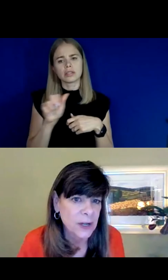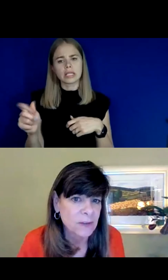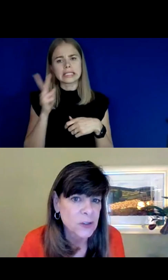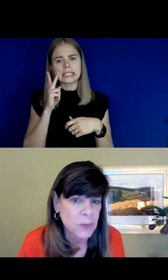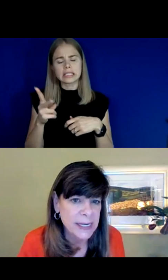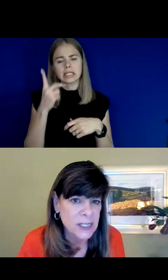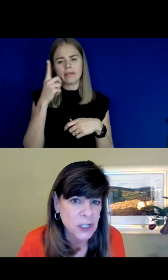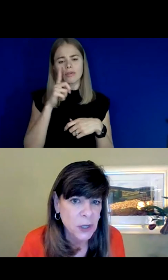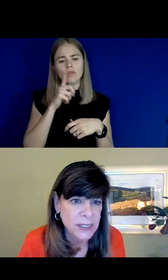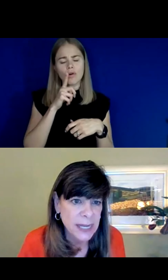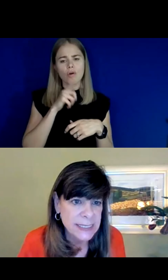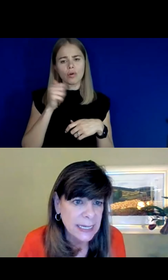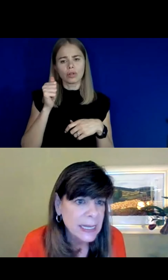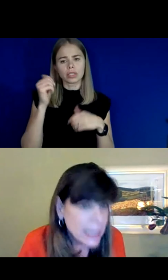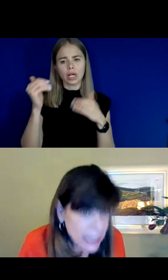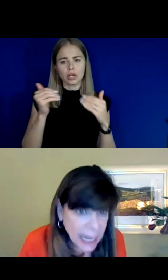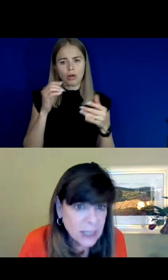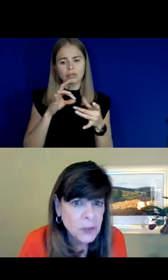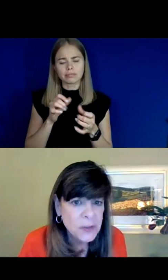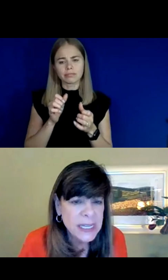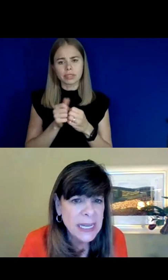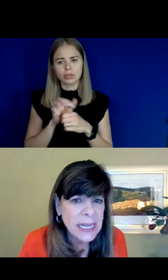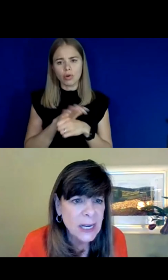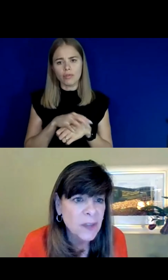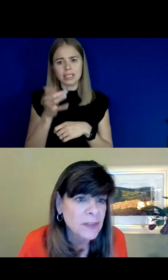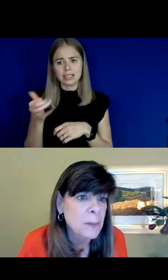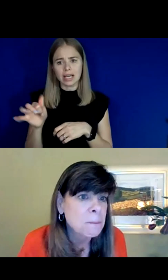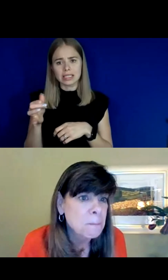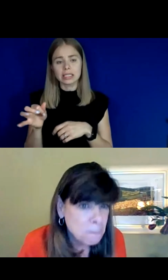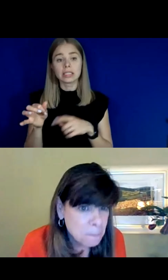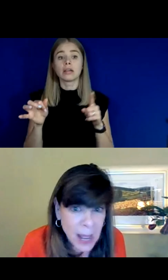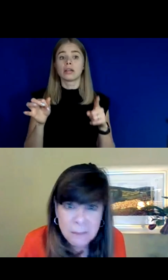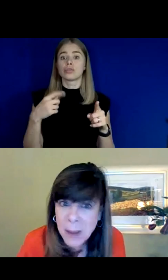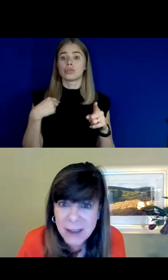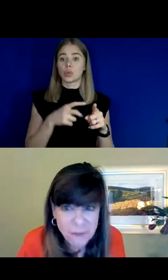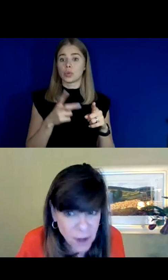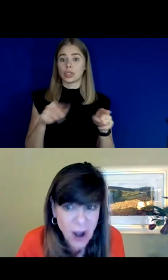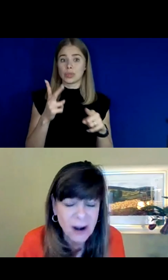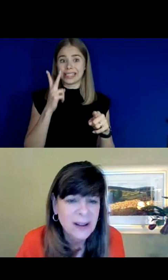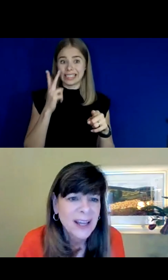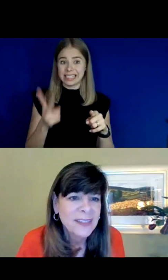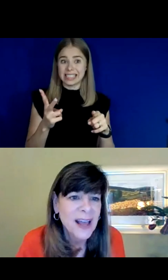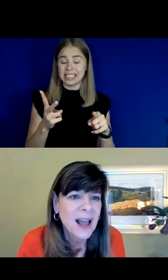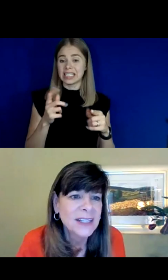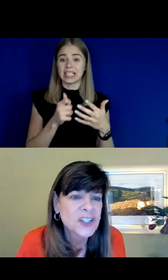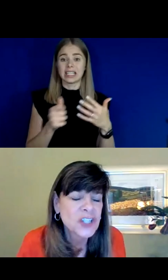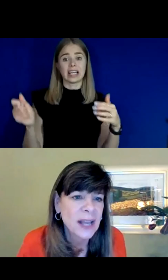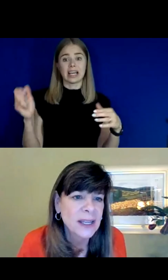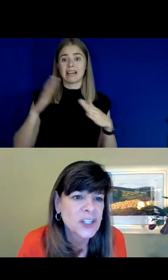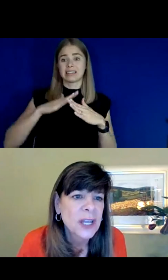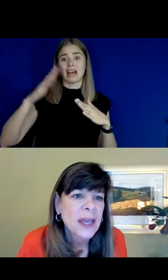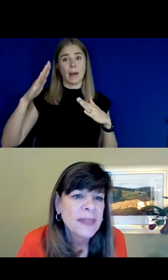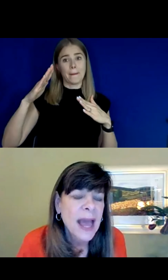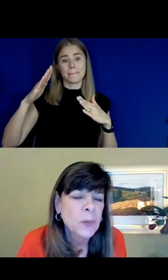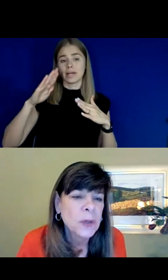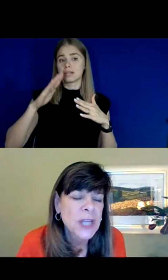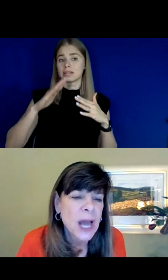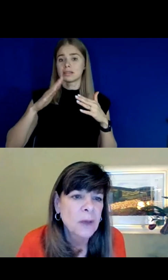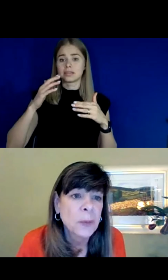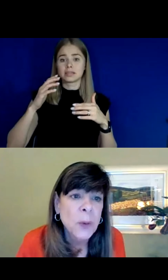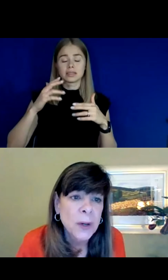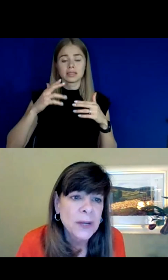and caregivers related to COVID-19? And you see here that by far, the highest challenge